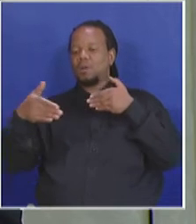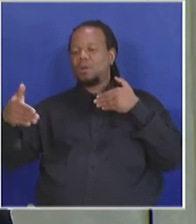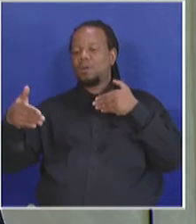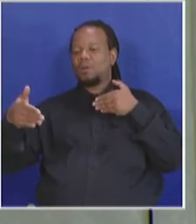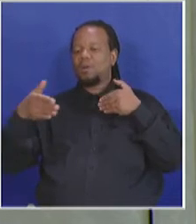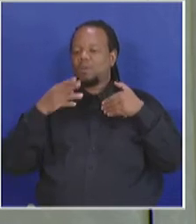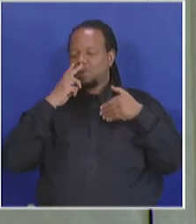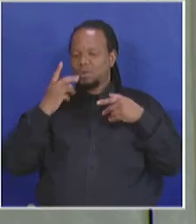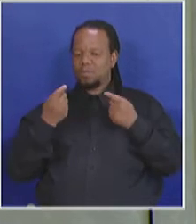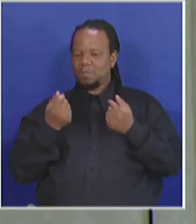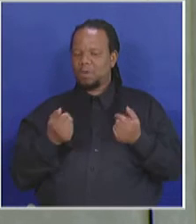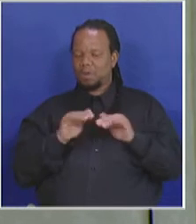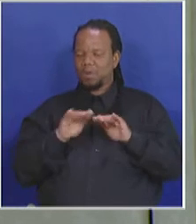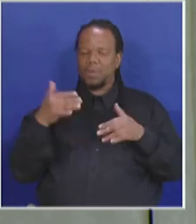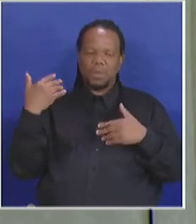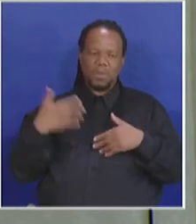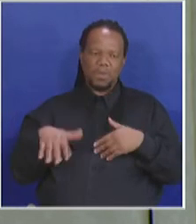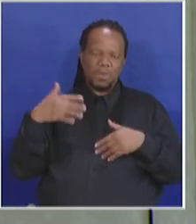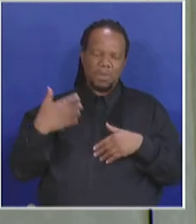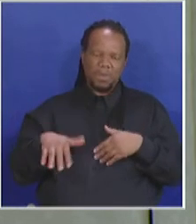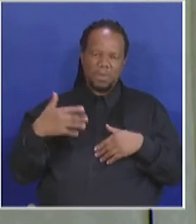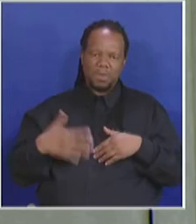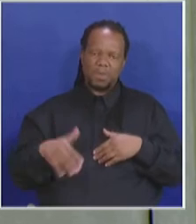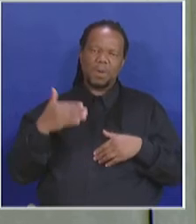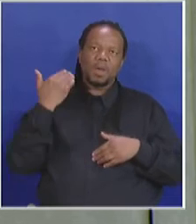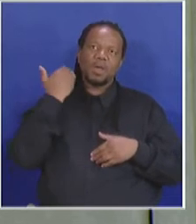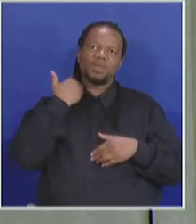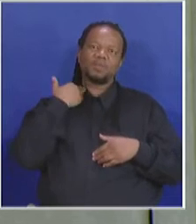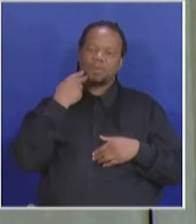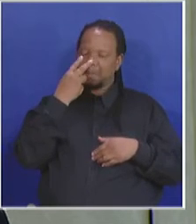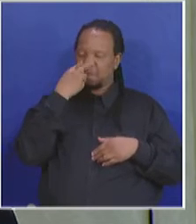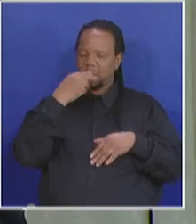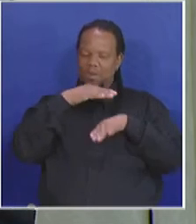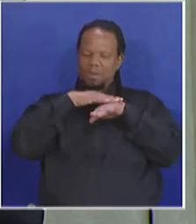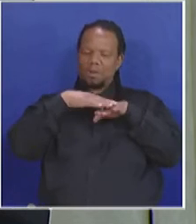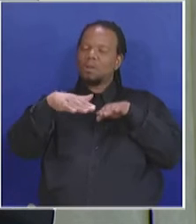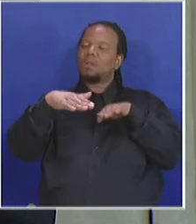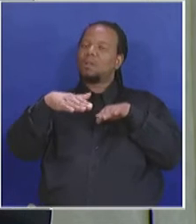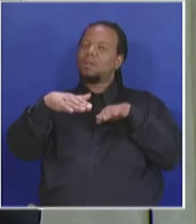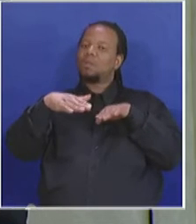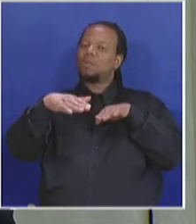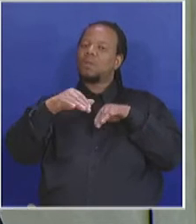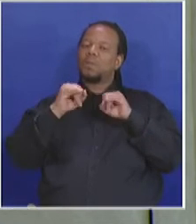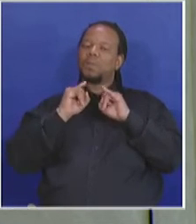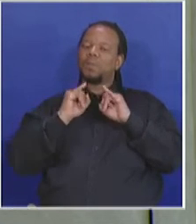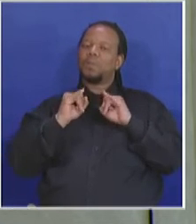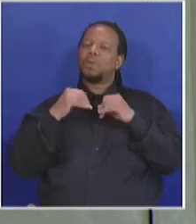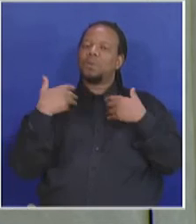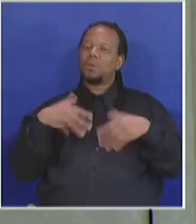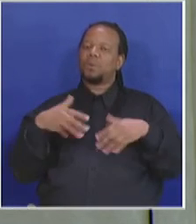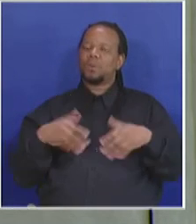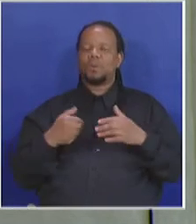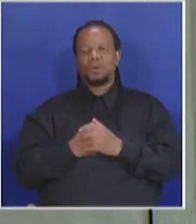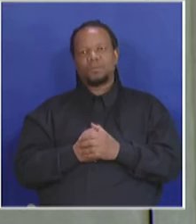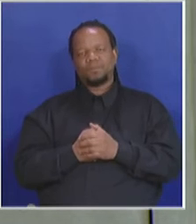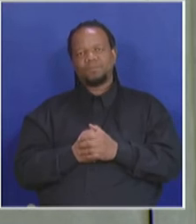That suggests it's so expensive to construct a tire road of a good quality. In this regard,